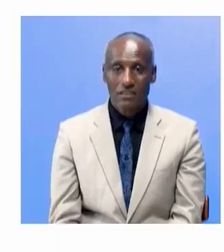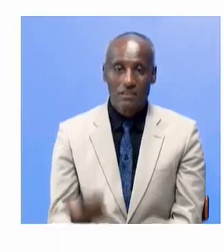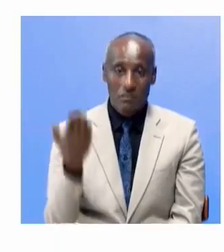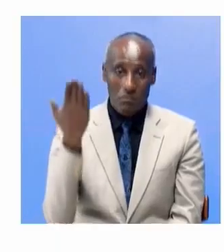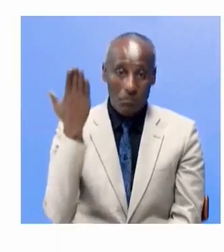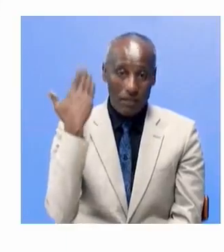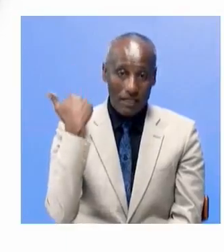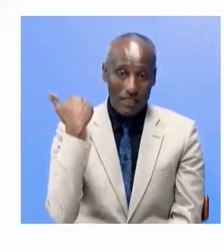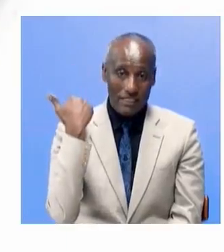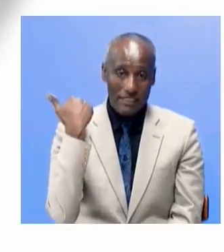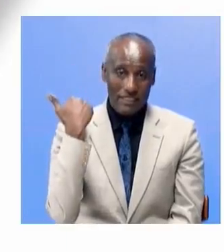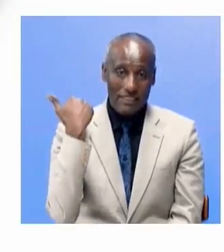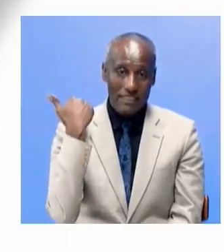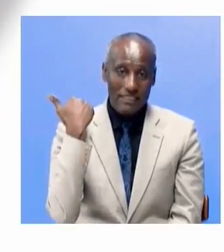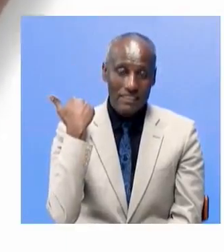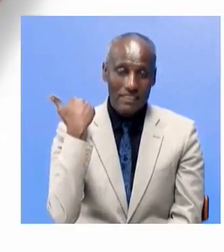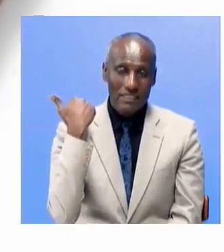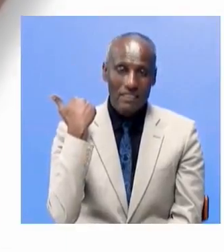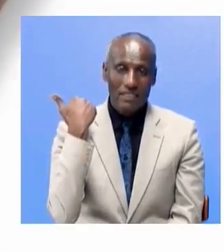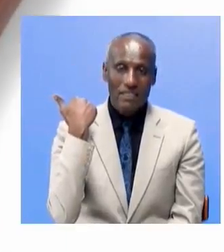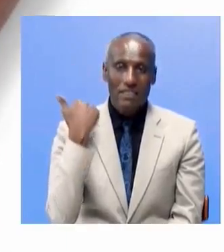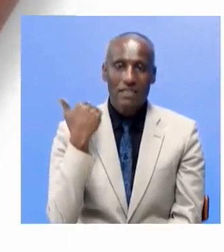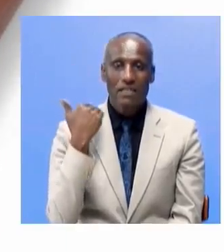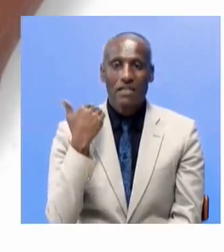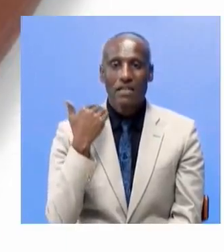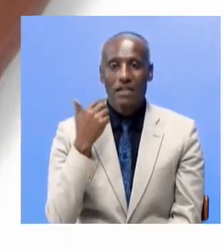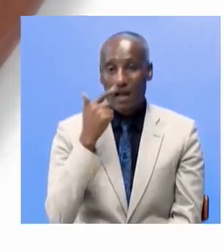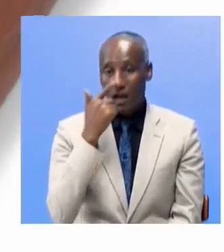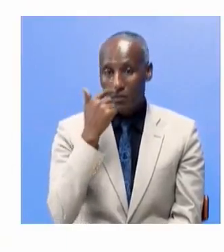past habits.